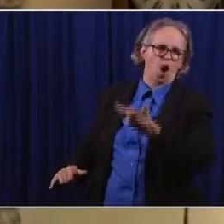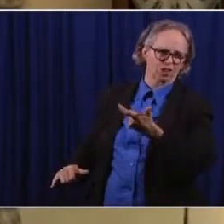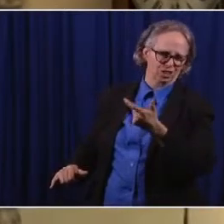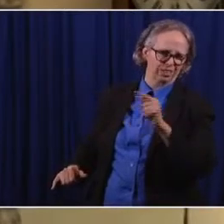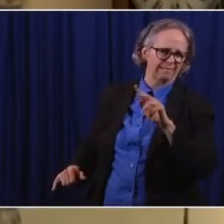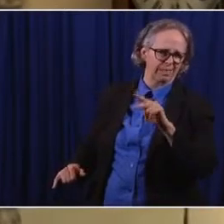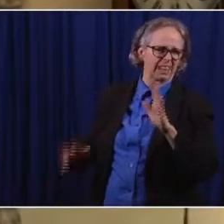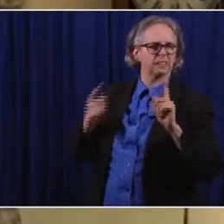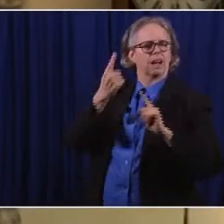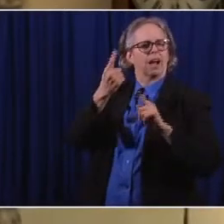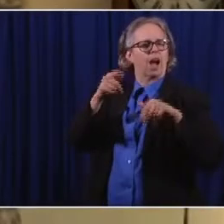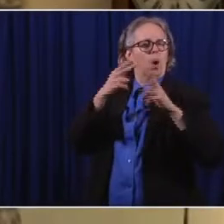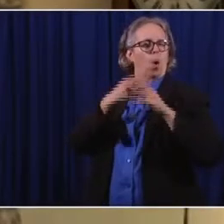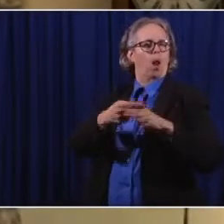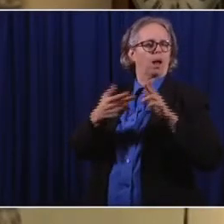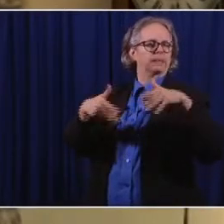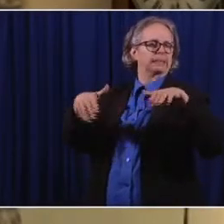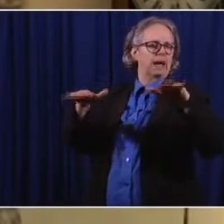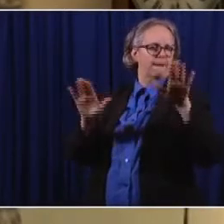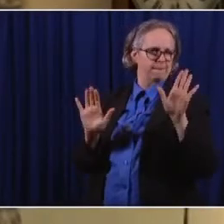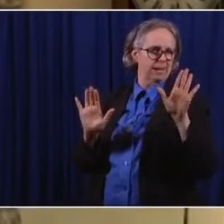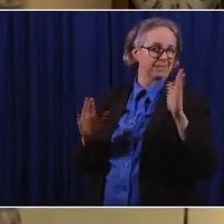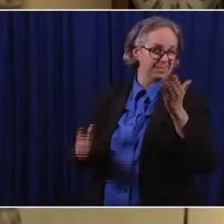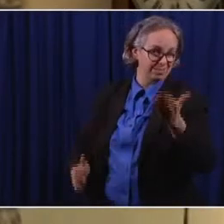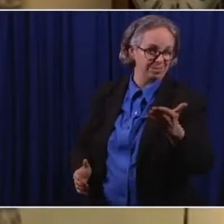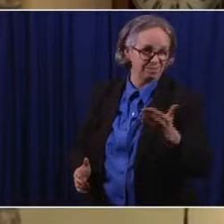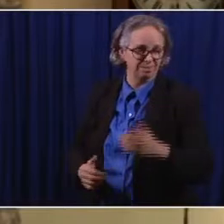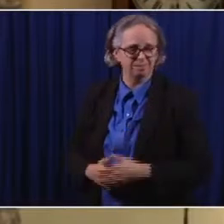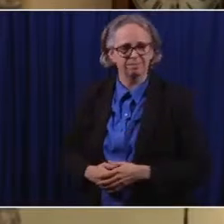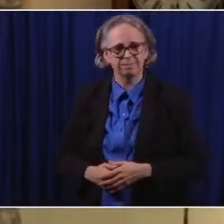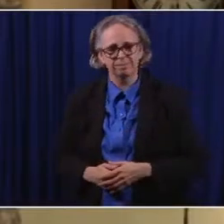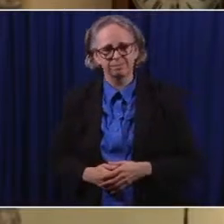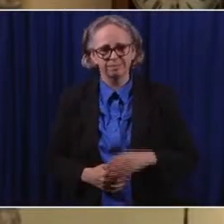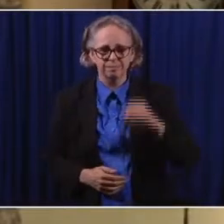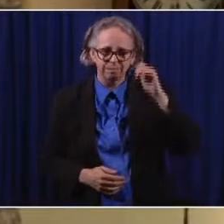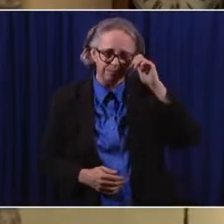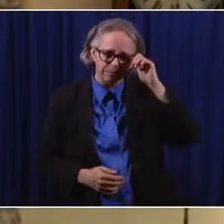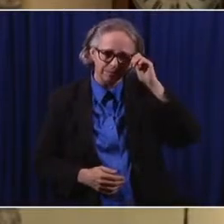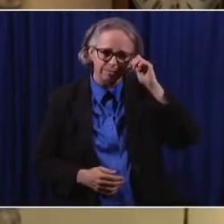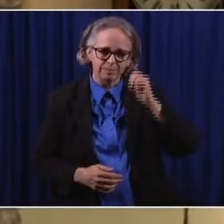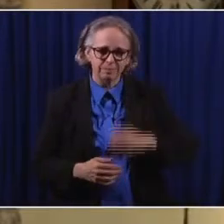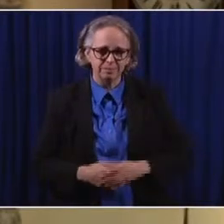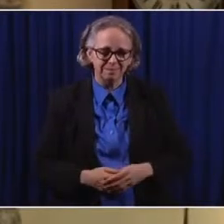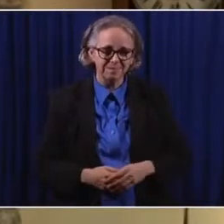just something that's not healthy.